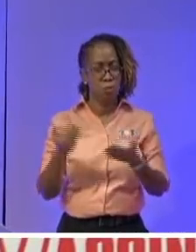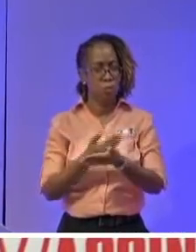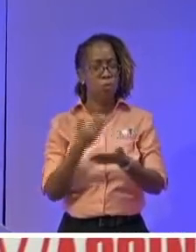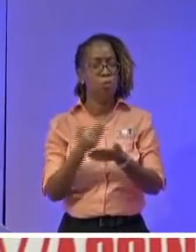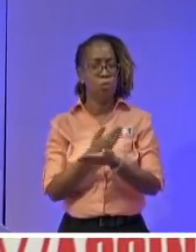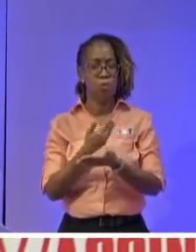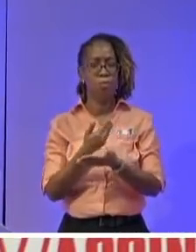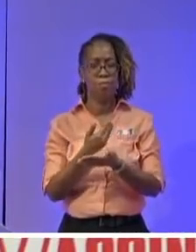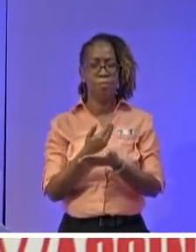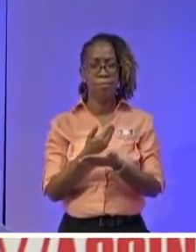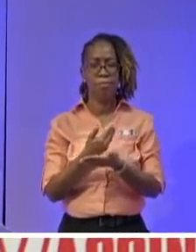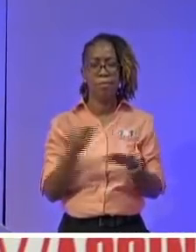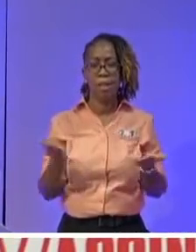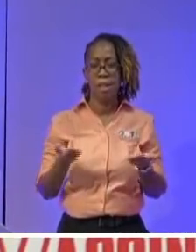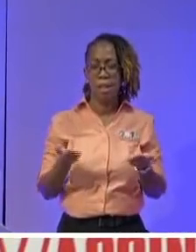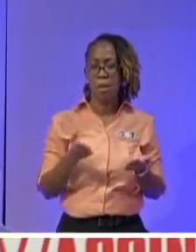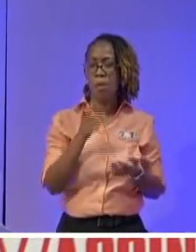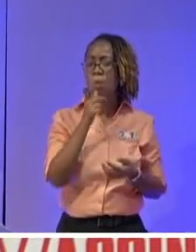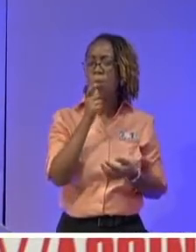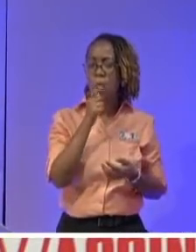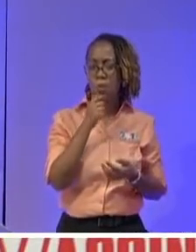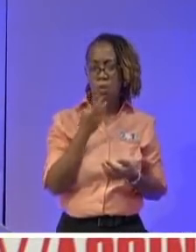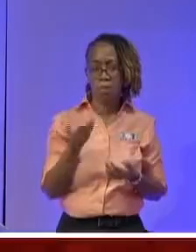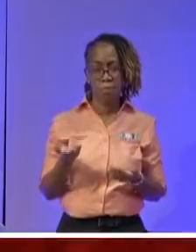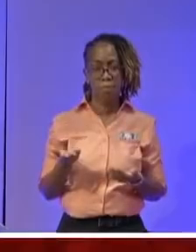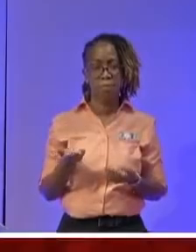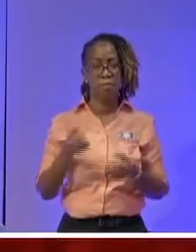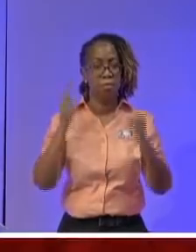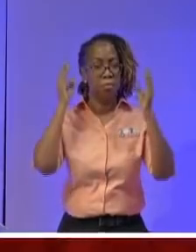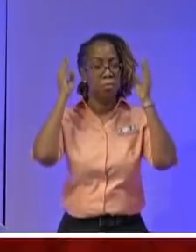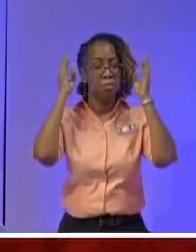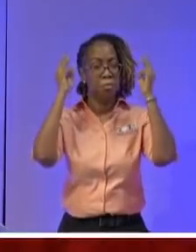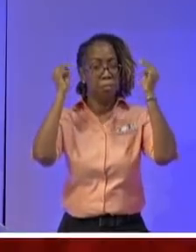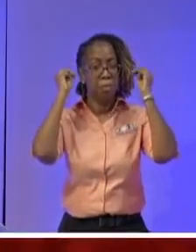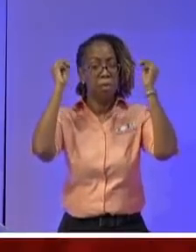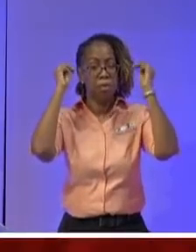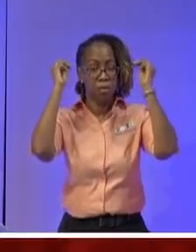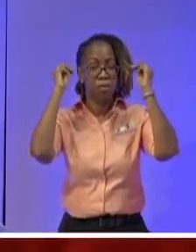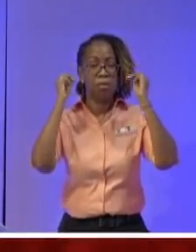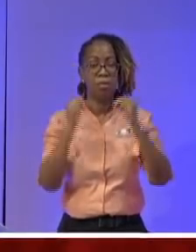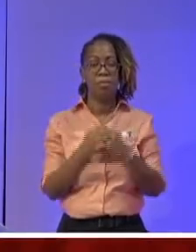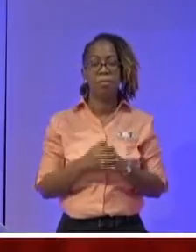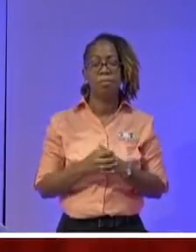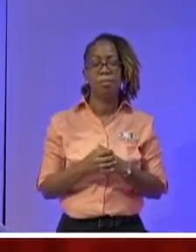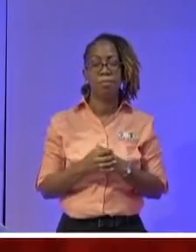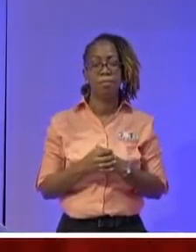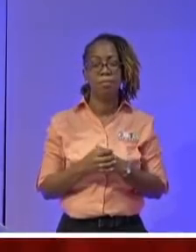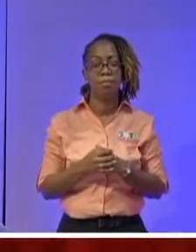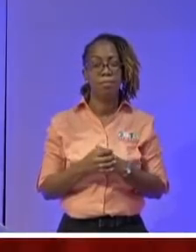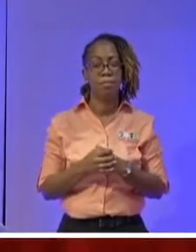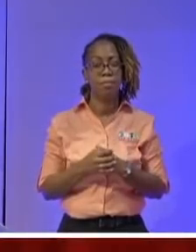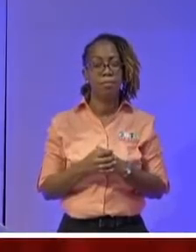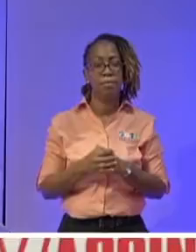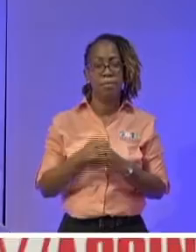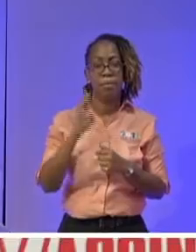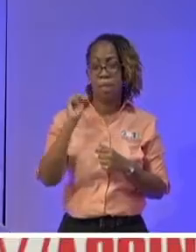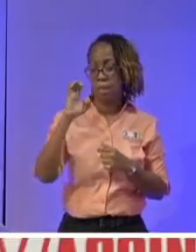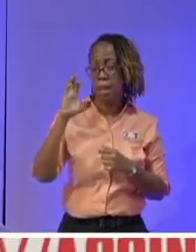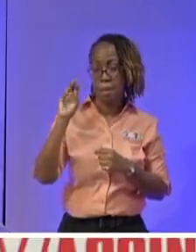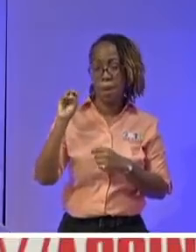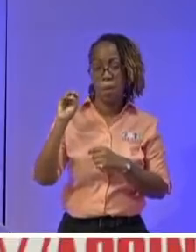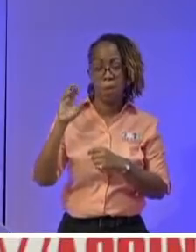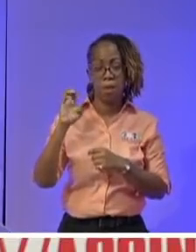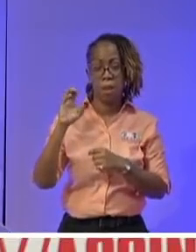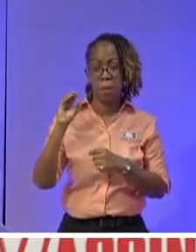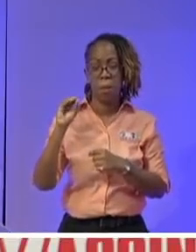Honorable Terence Dialsing, Minister of Health, and Dr. Roshan Parasram, our Chief Medical Officer, Ministry of Health. I am